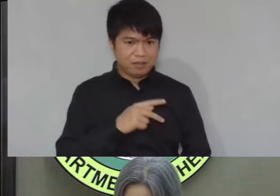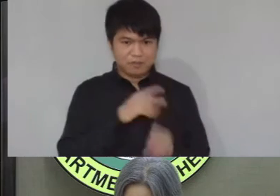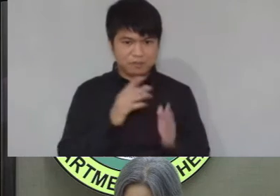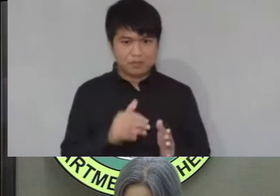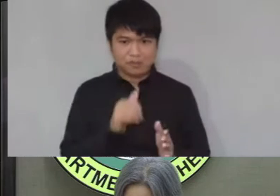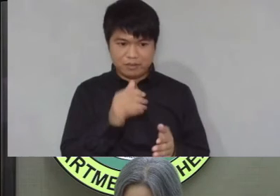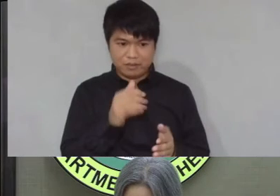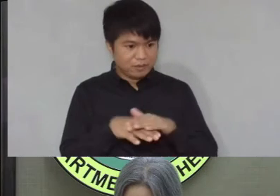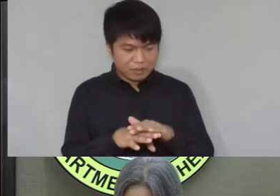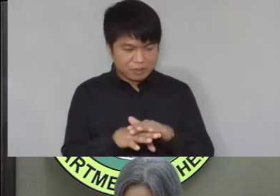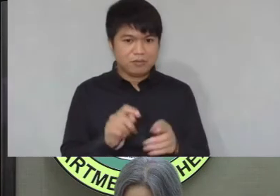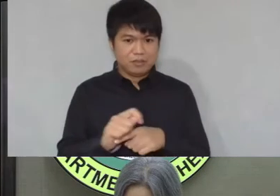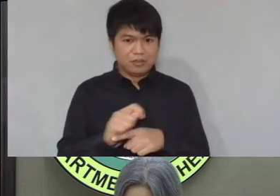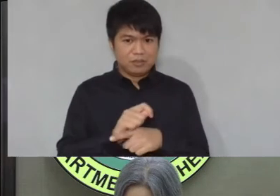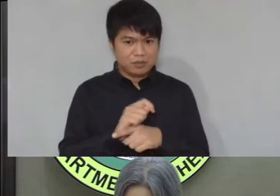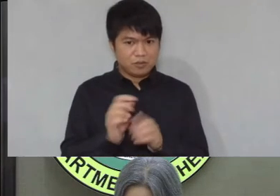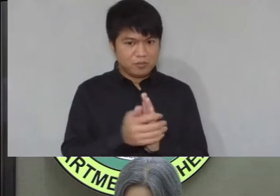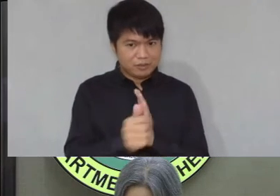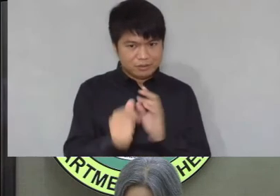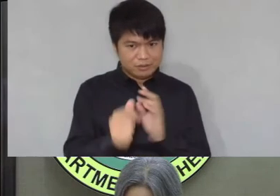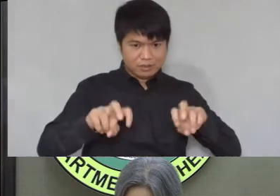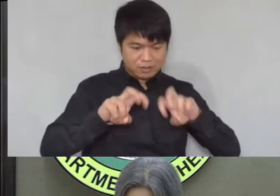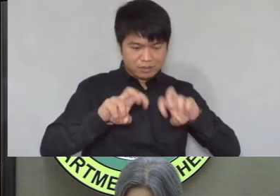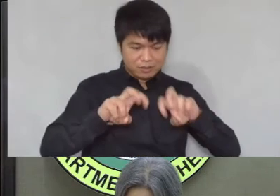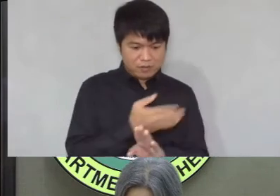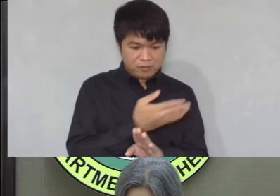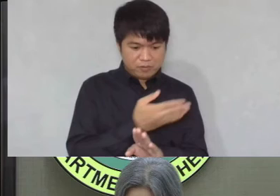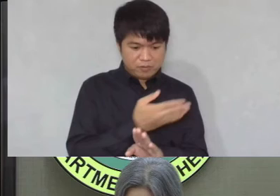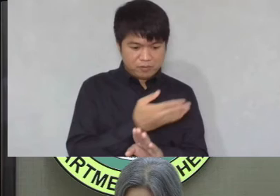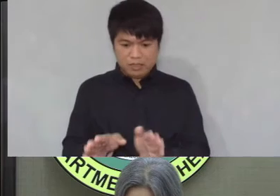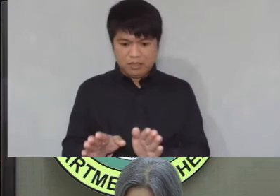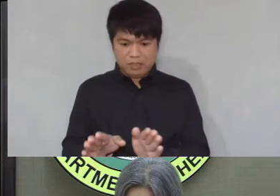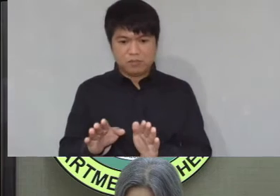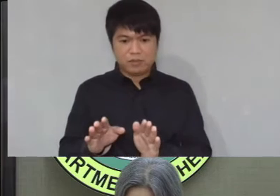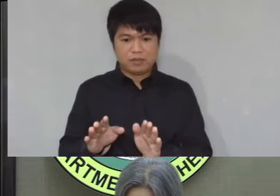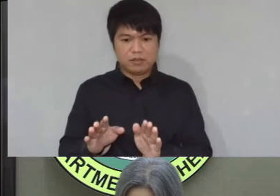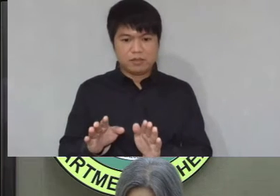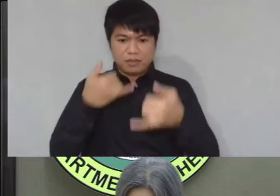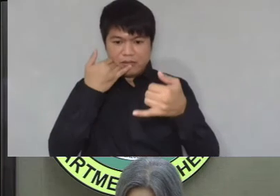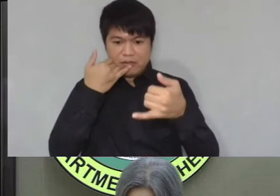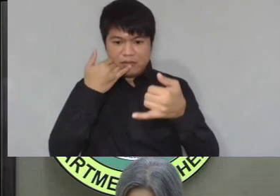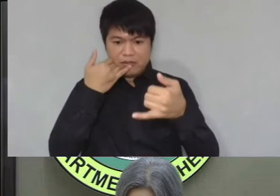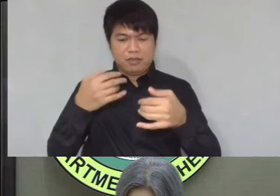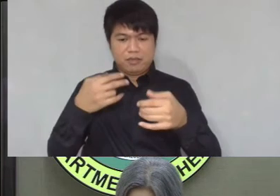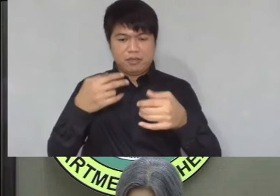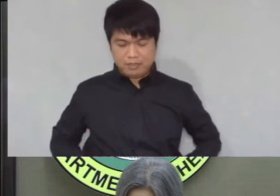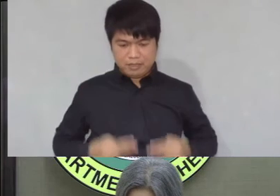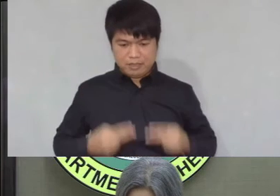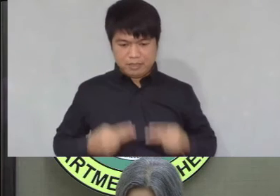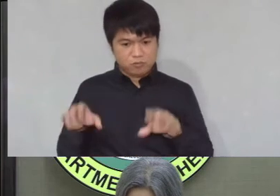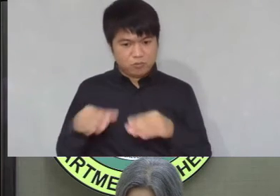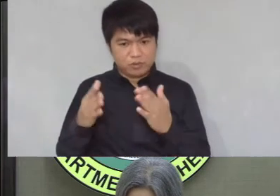undergo training and competency analysis before they are allowed to be part of the telehealth workforce?